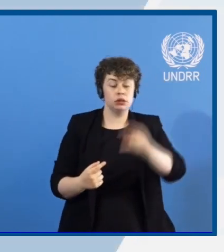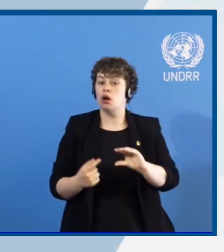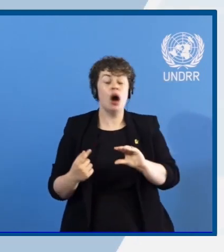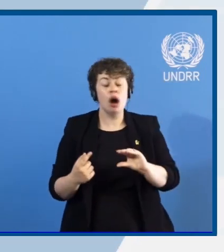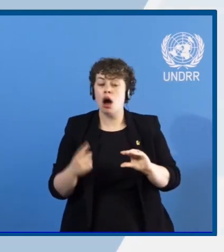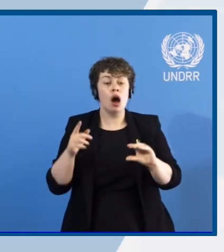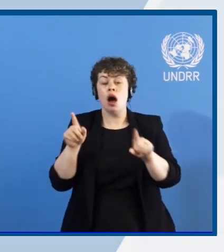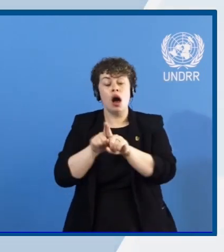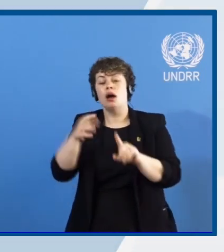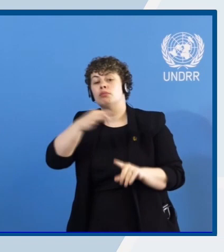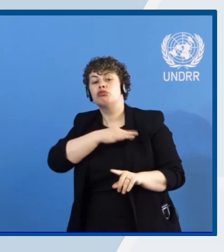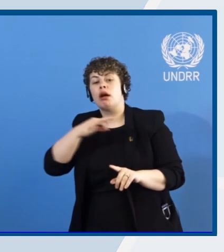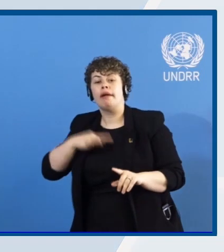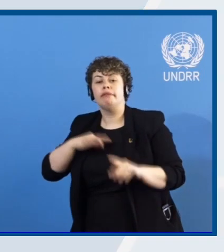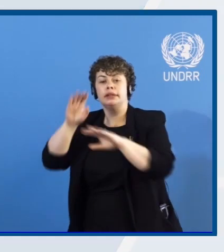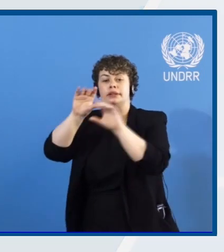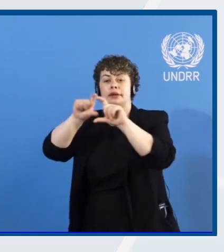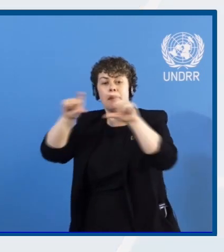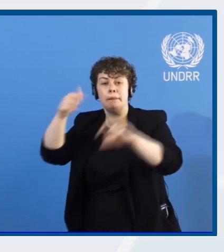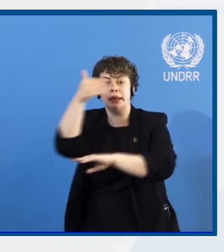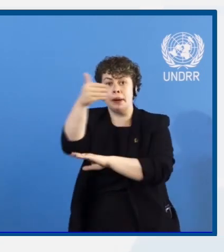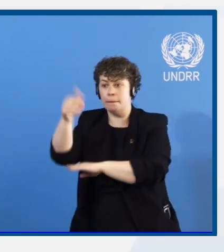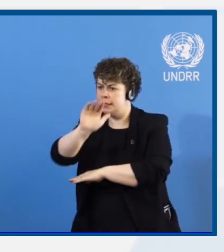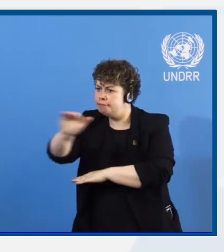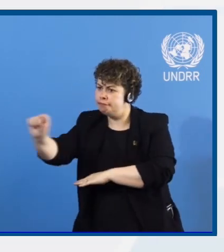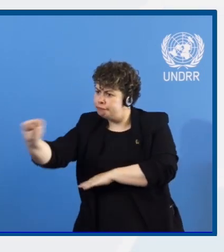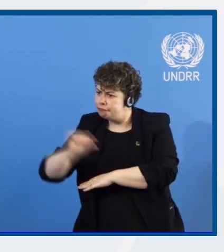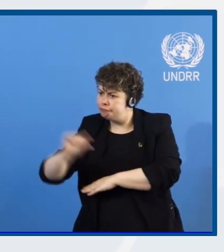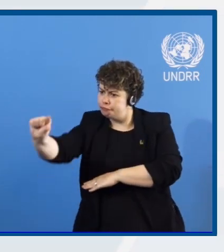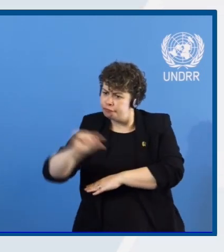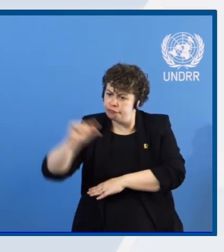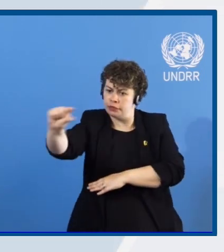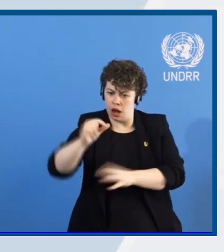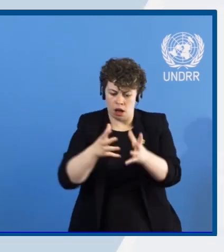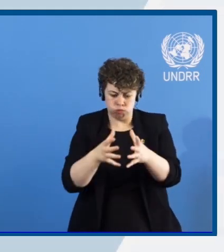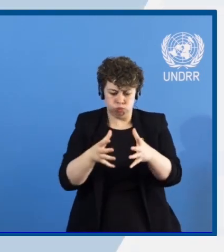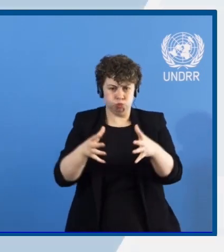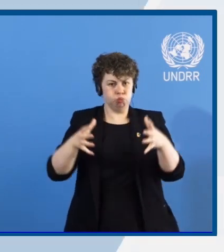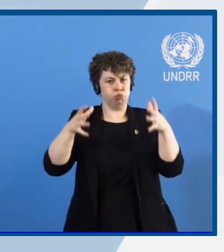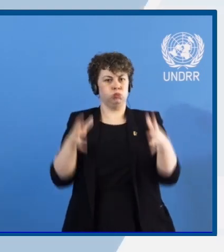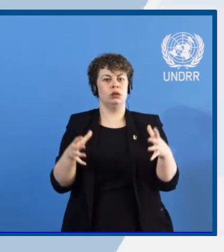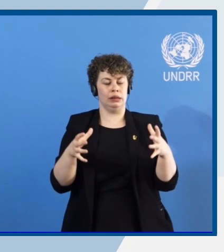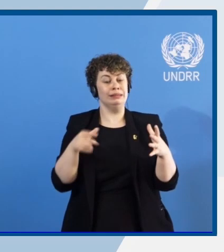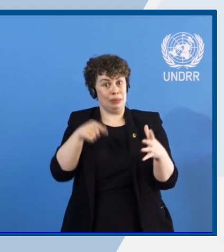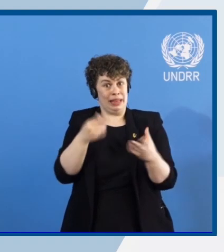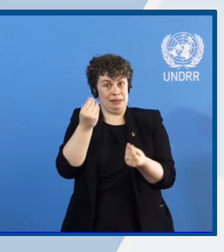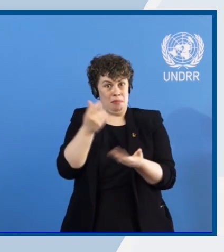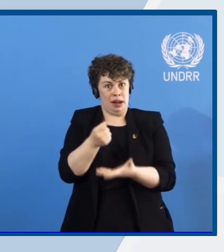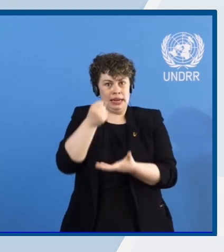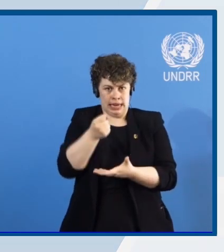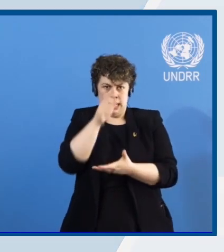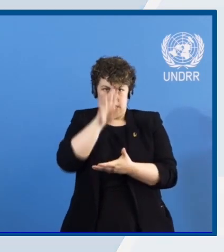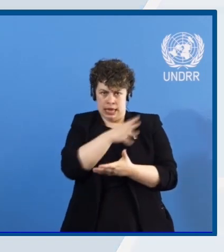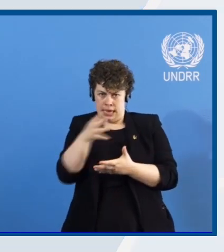about the private sector. So we can independence about that, how to finance